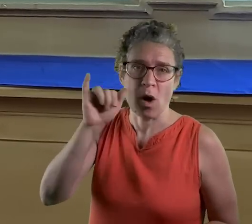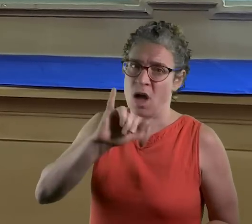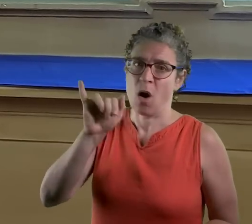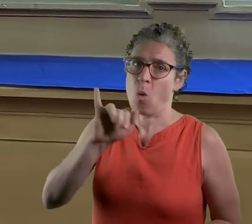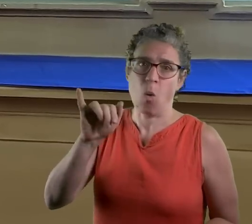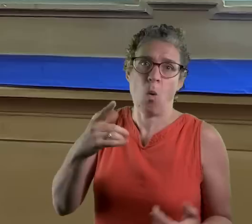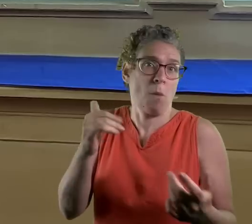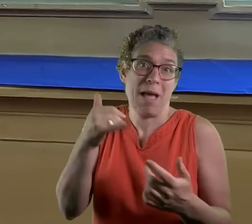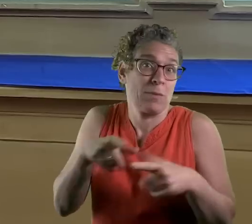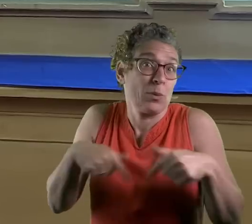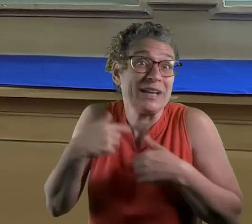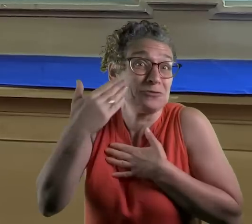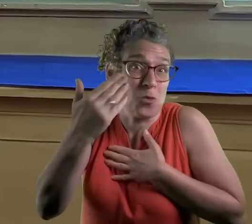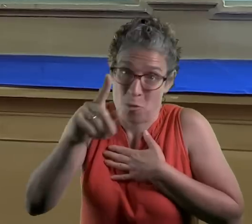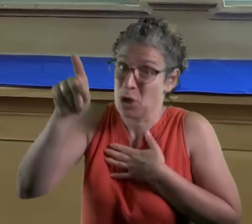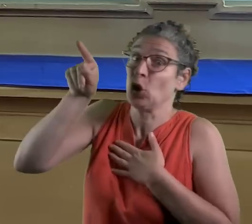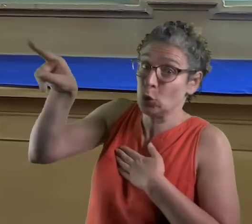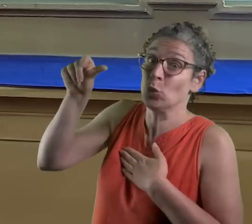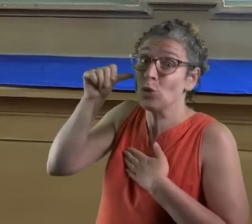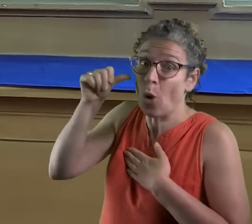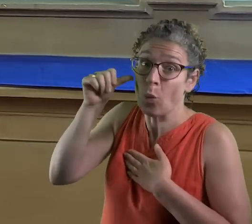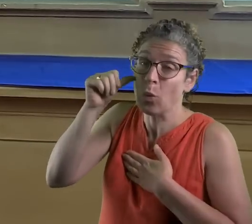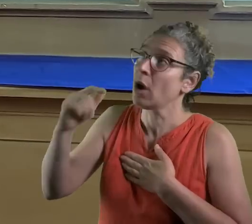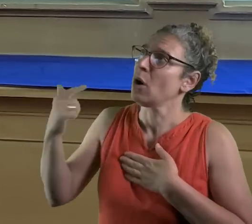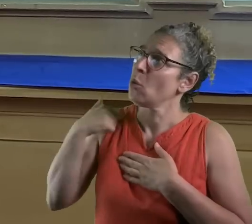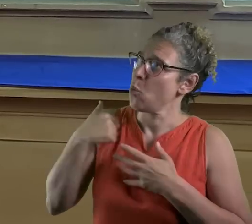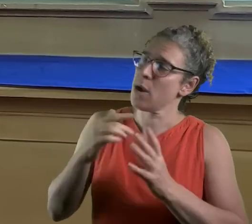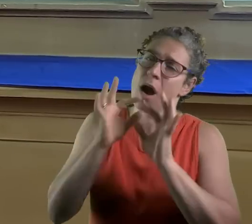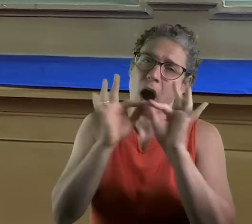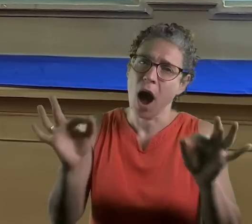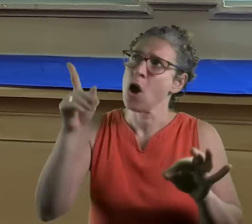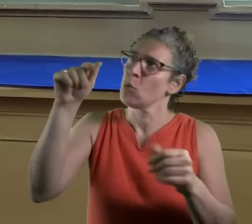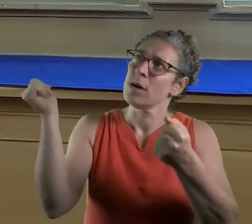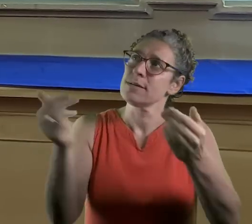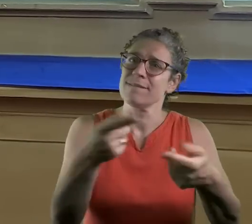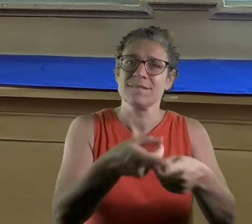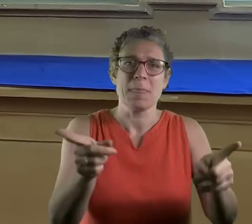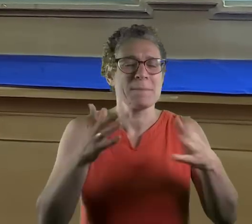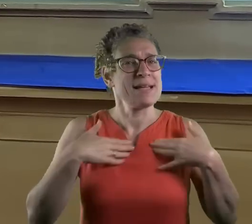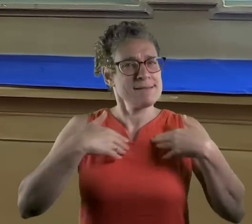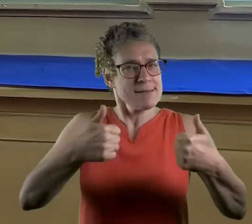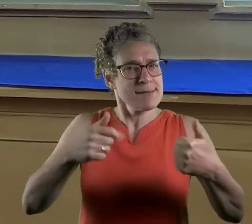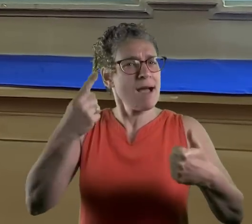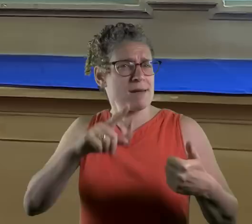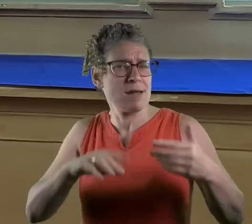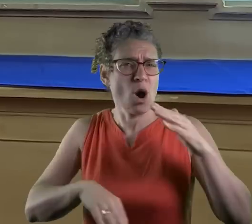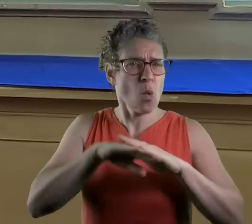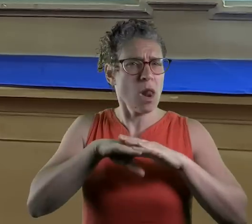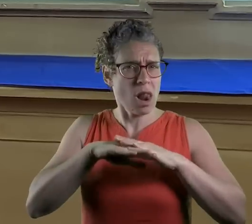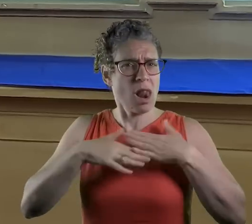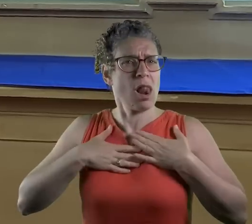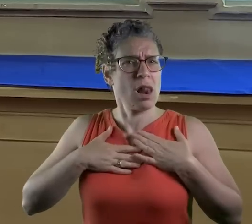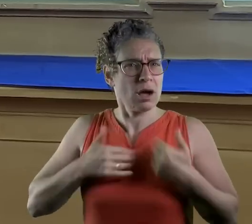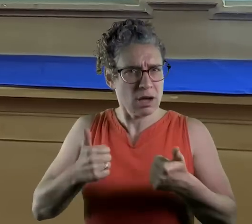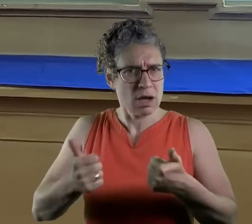known only to you. We ask for healing and wholeness, that they may know your